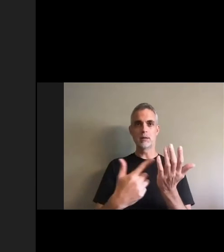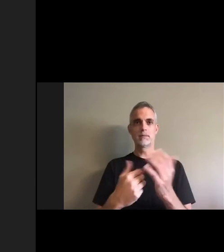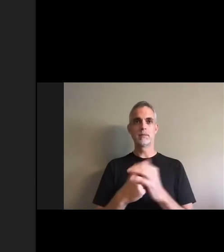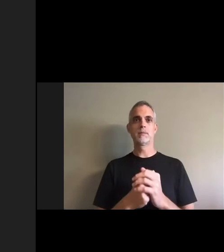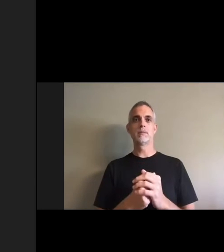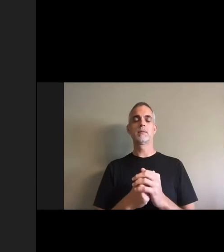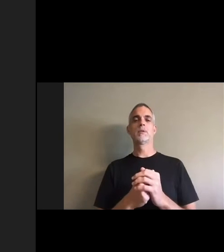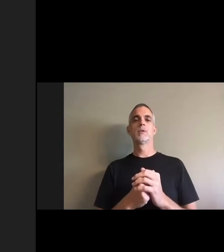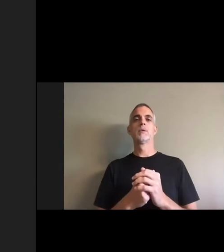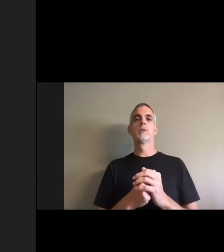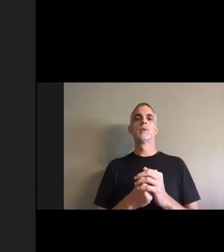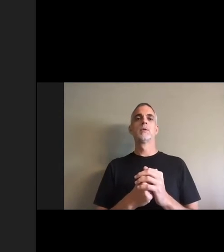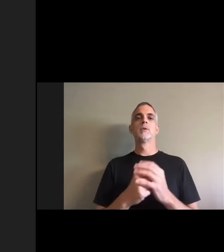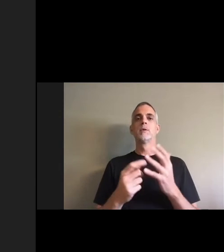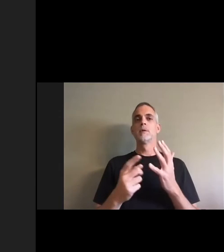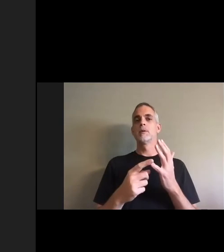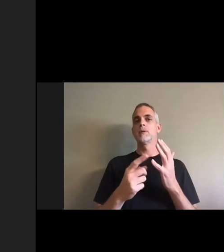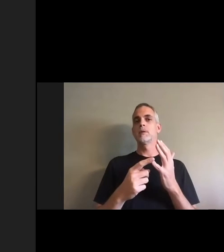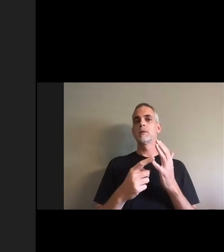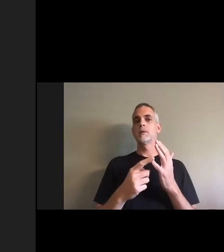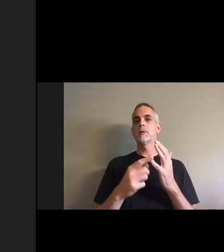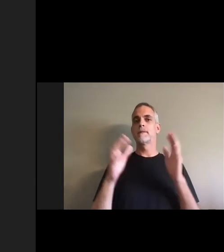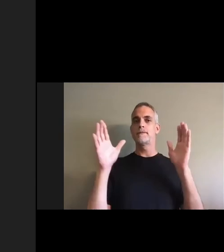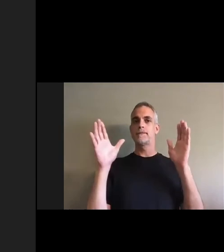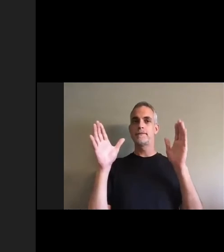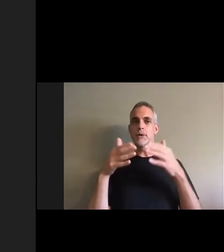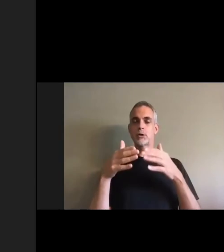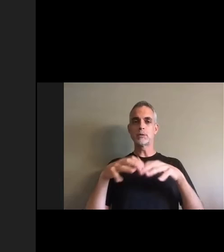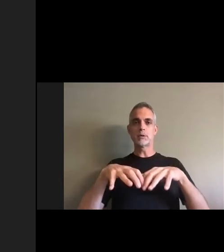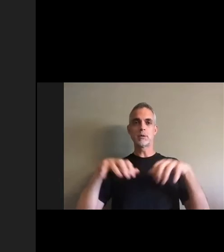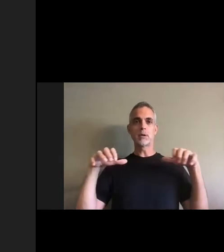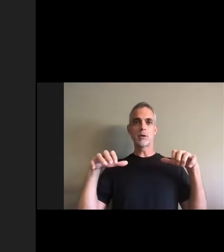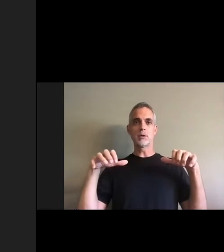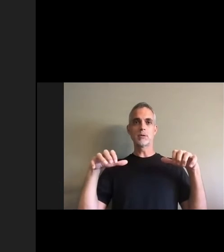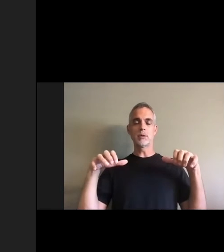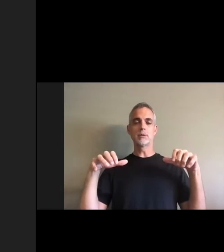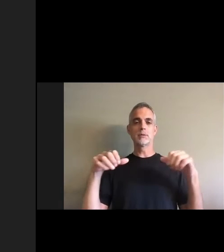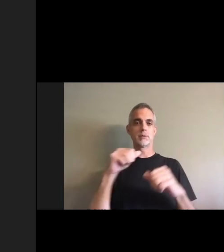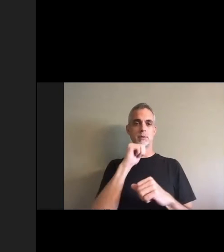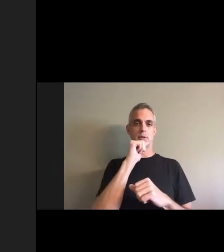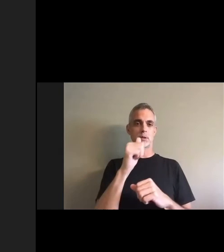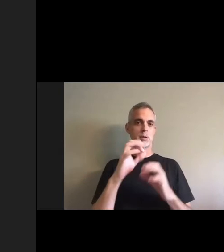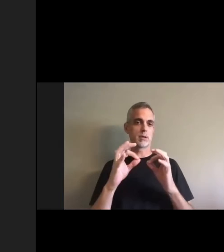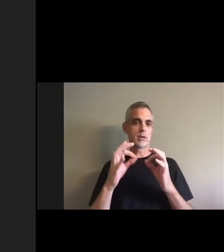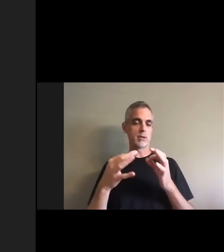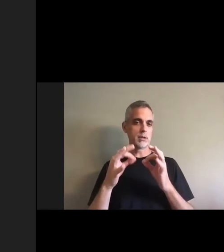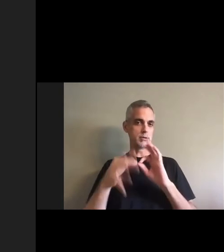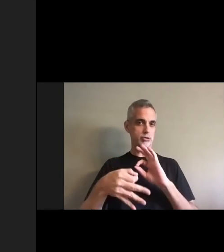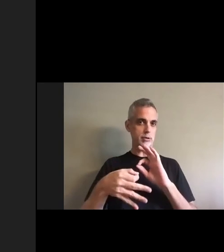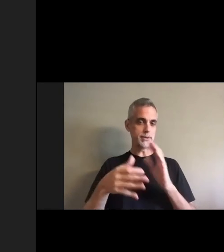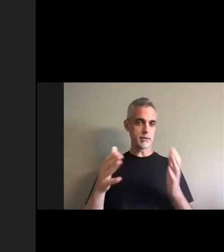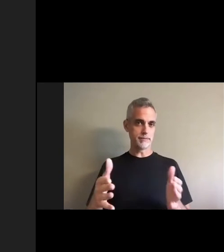hard to follow and it's hard for the interpreters to keep up. So ensure that we take turns. And then lastly, you want to focus on